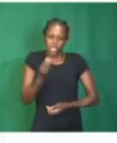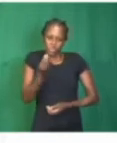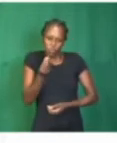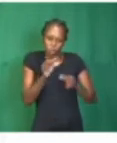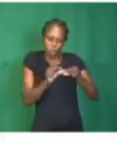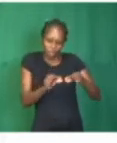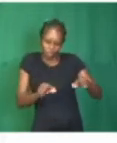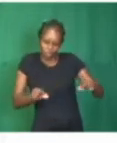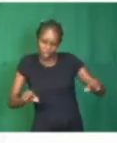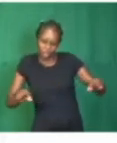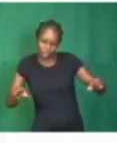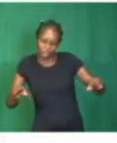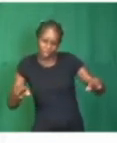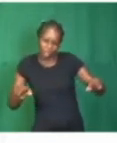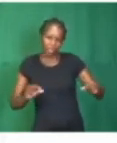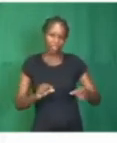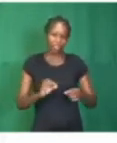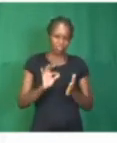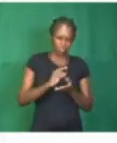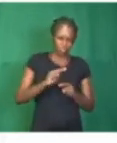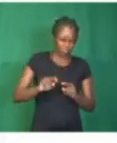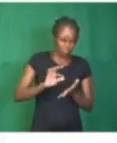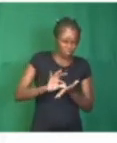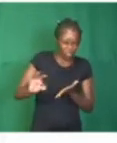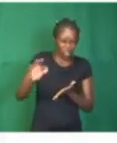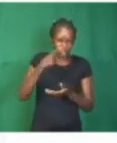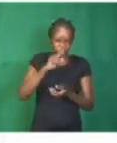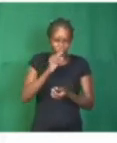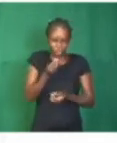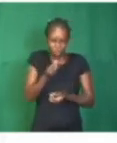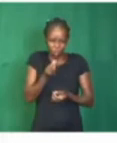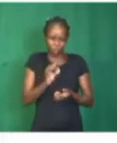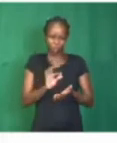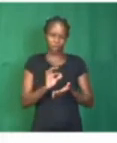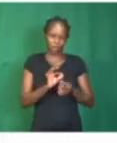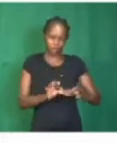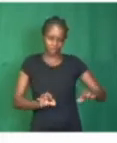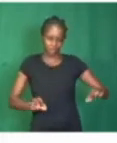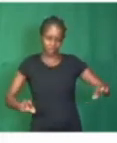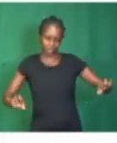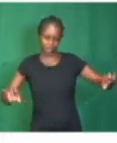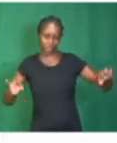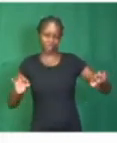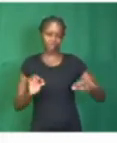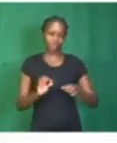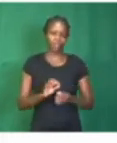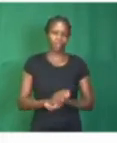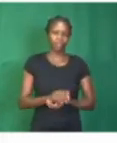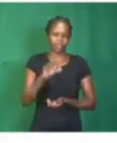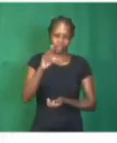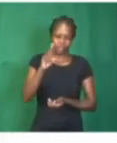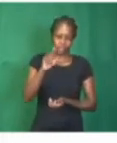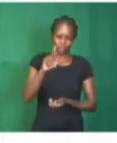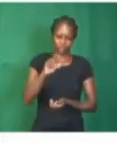intestine, it's a bit busy there, it's not very clear, but then the small intestines are those small tubes there that are